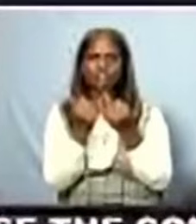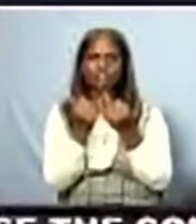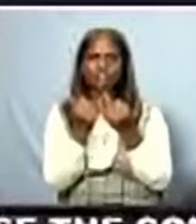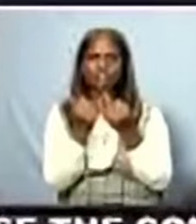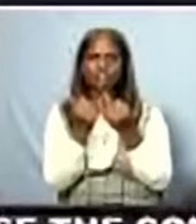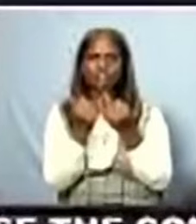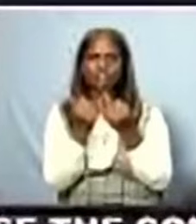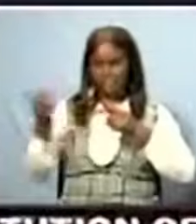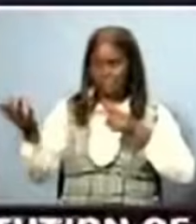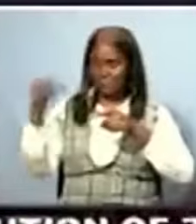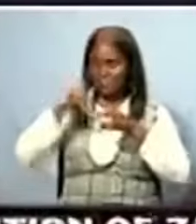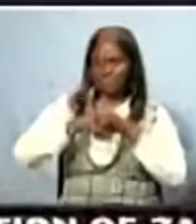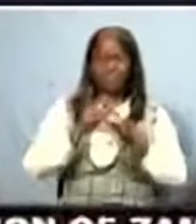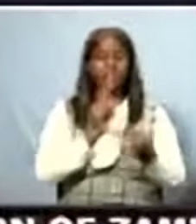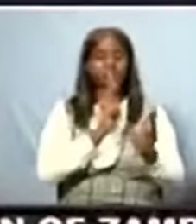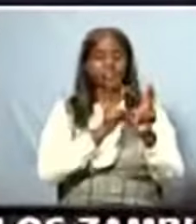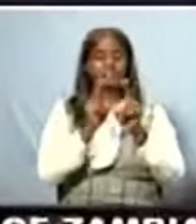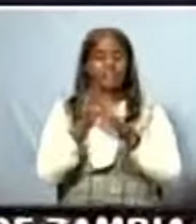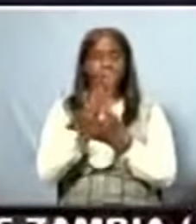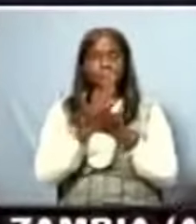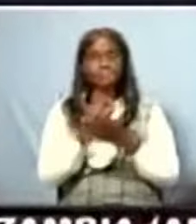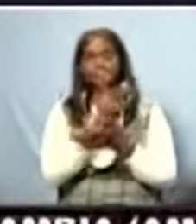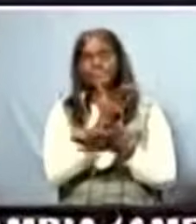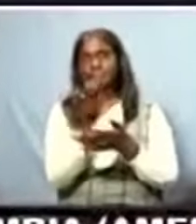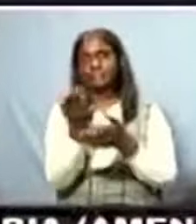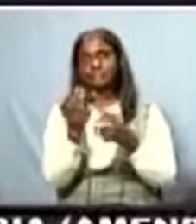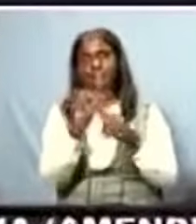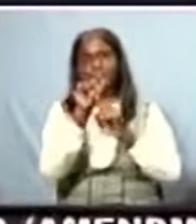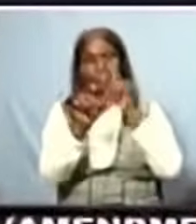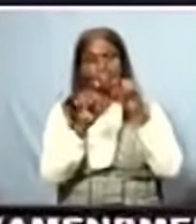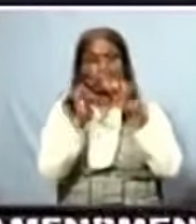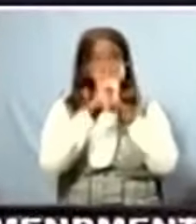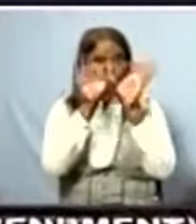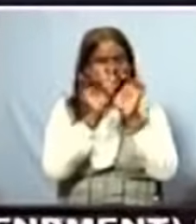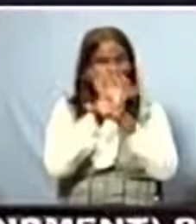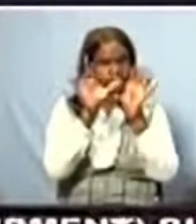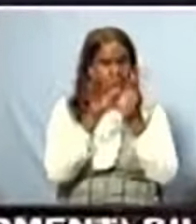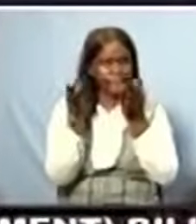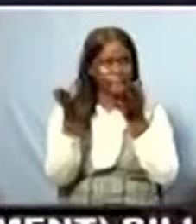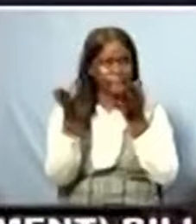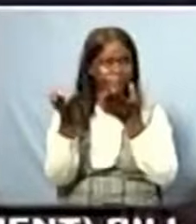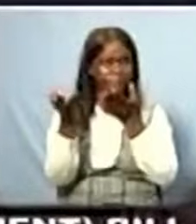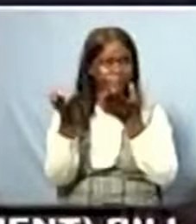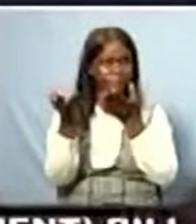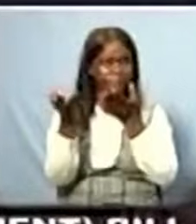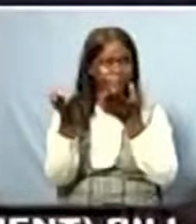colleagues to respond to some of the clarifications.